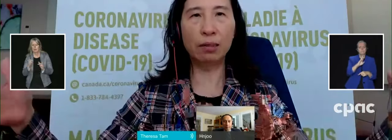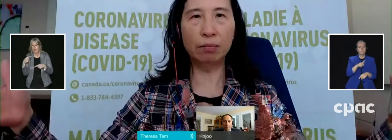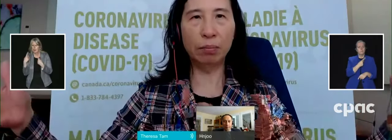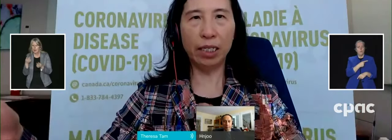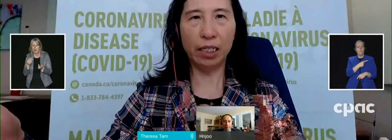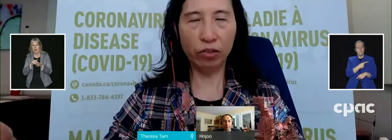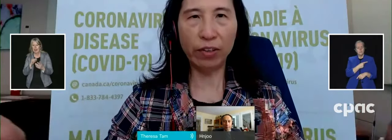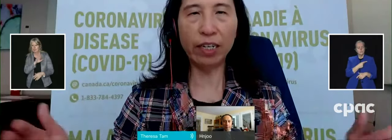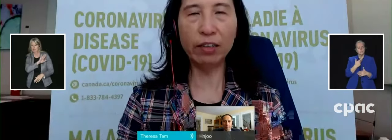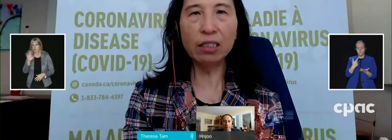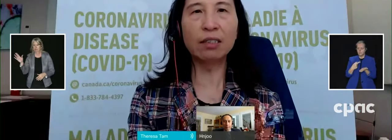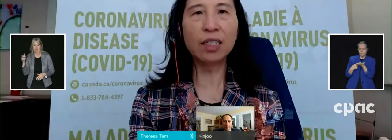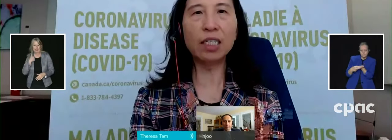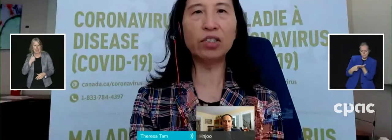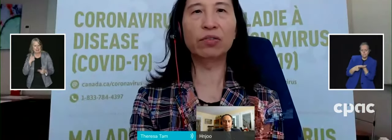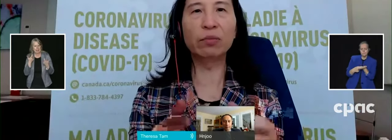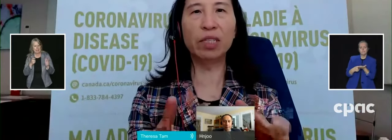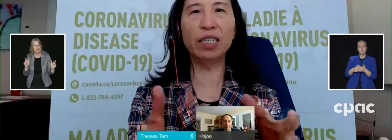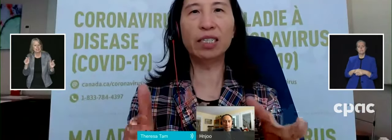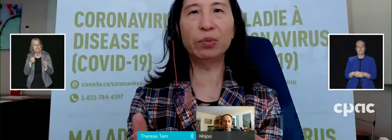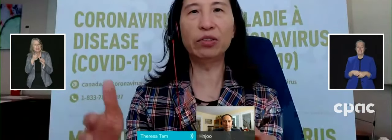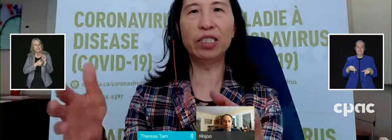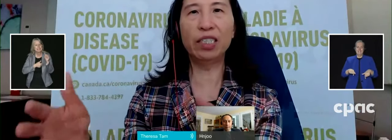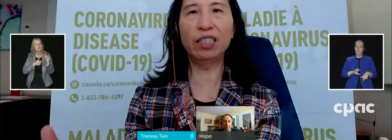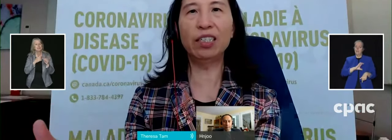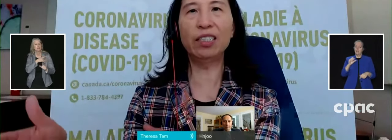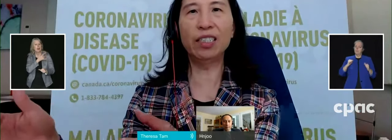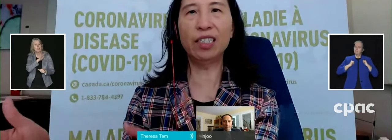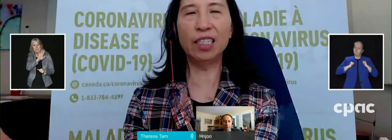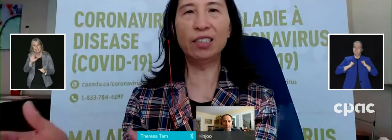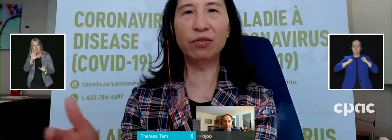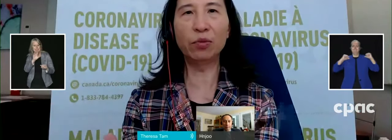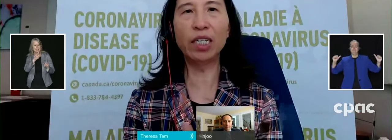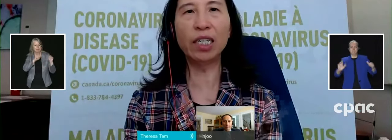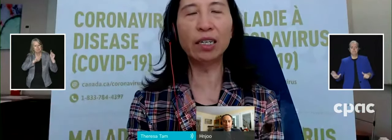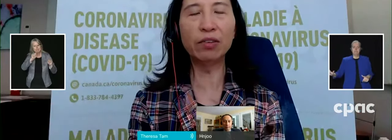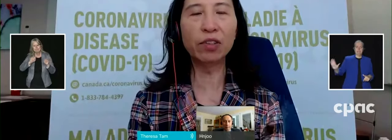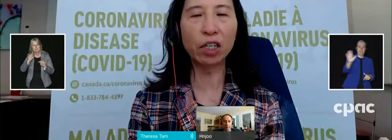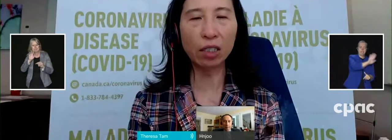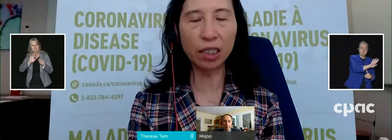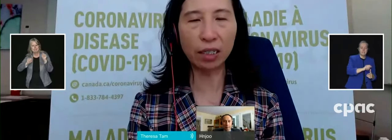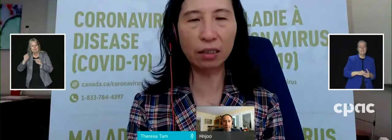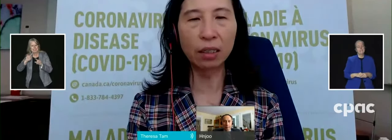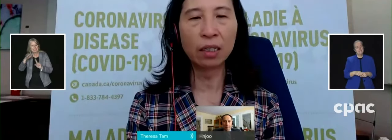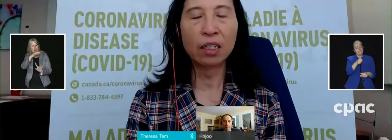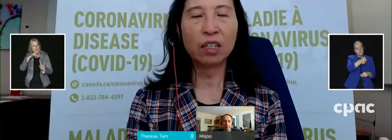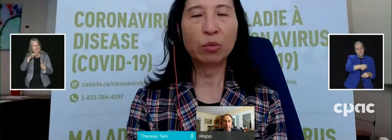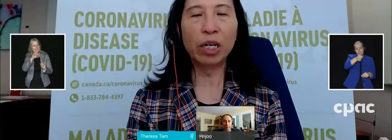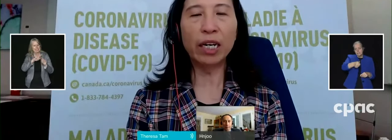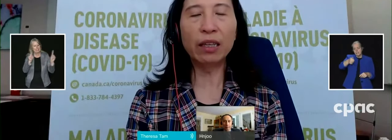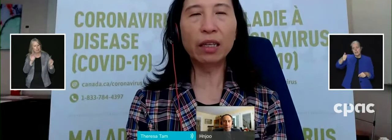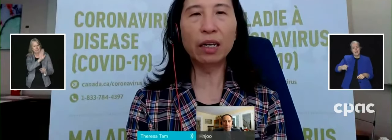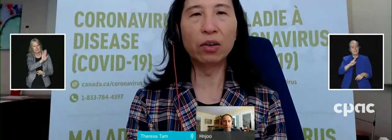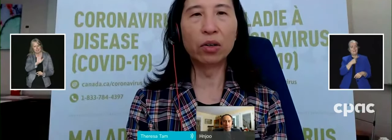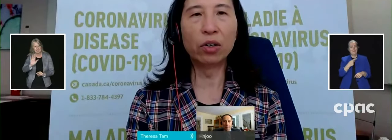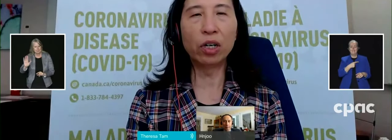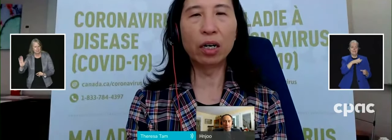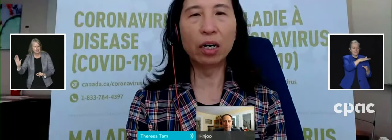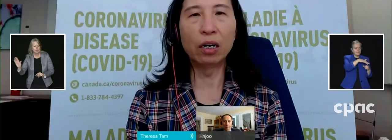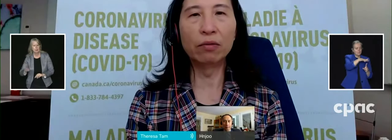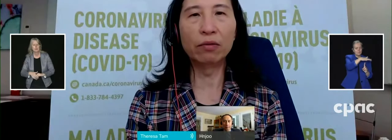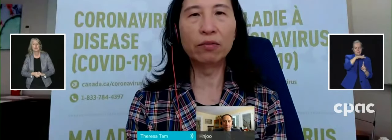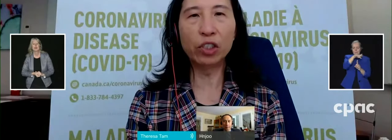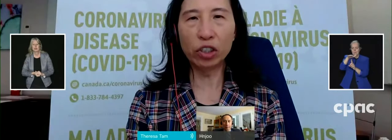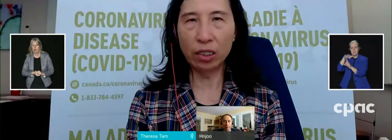this big country of ours, each of them are experiencing things in a slightly different way and have different contexts. But I think they're